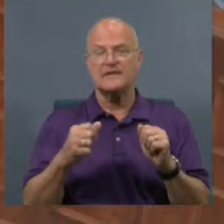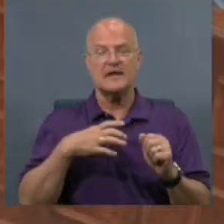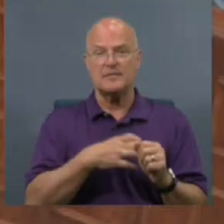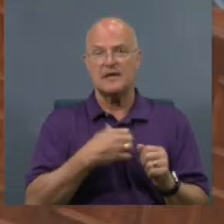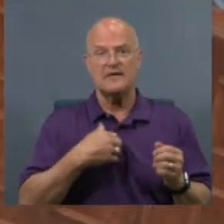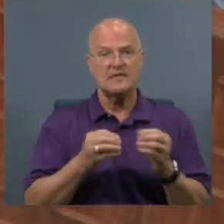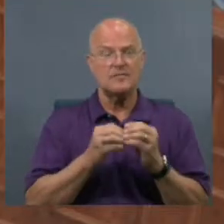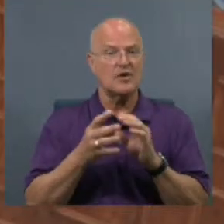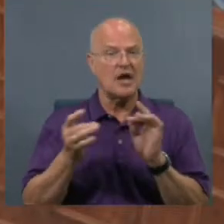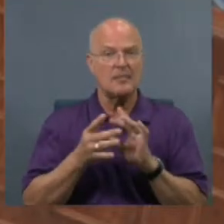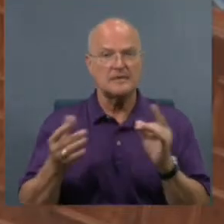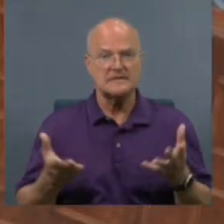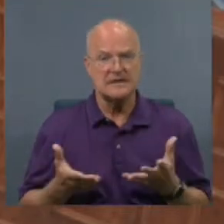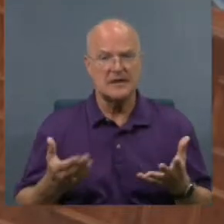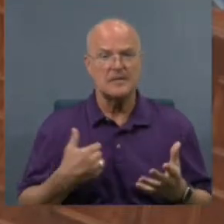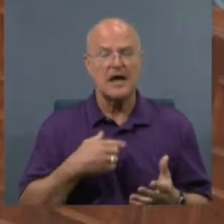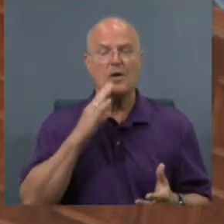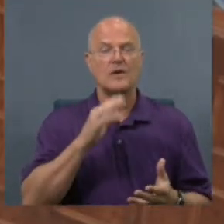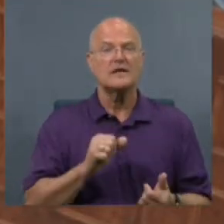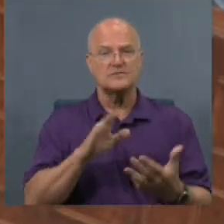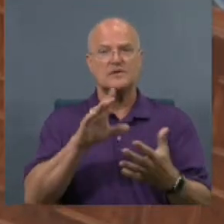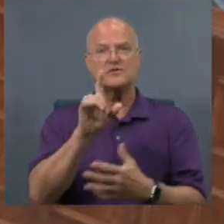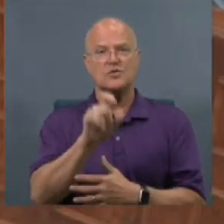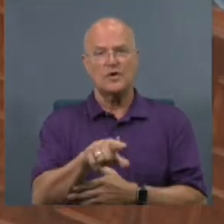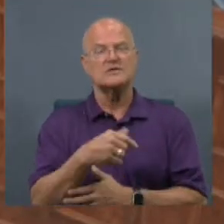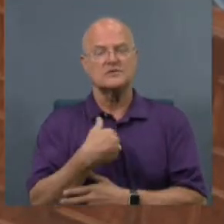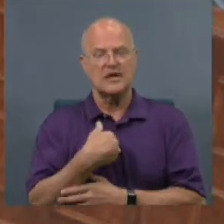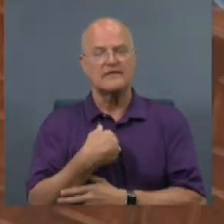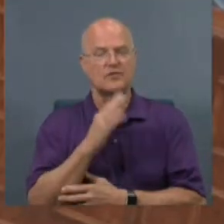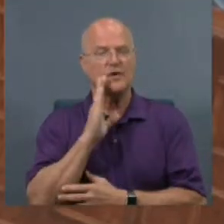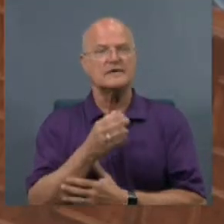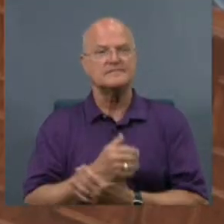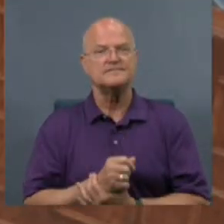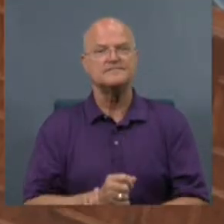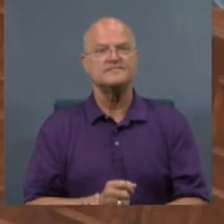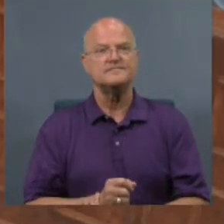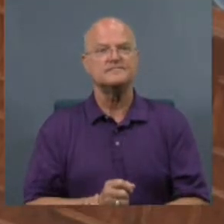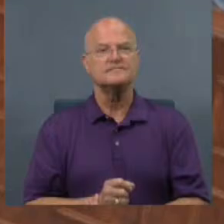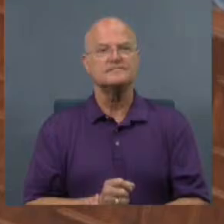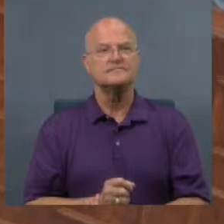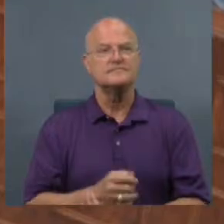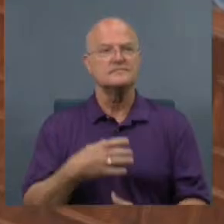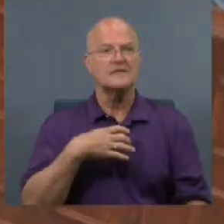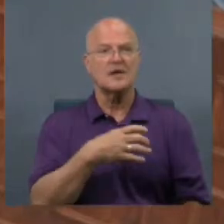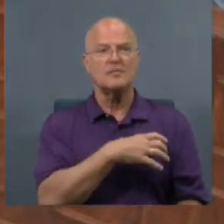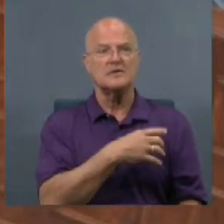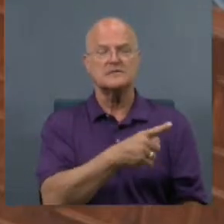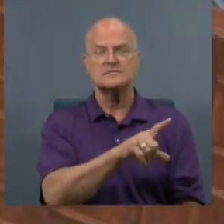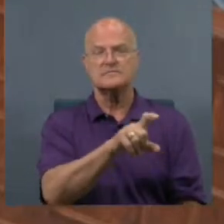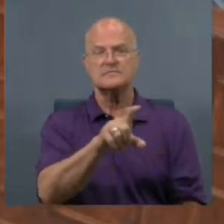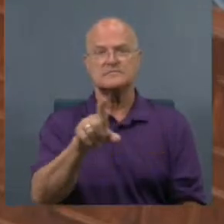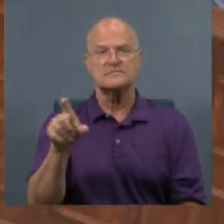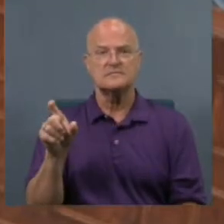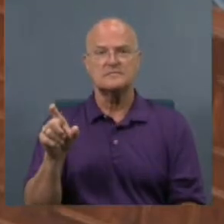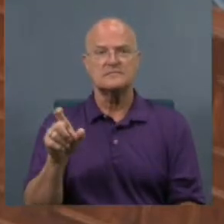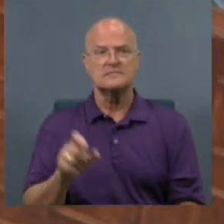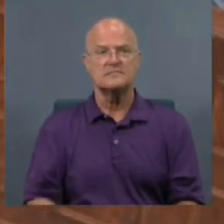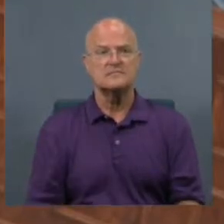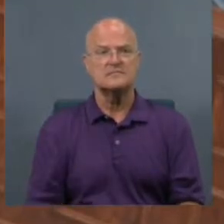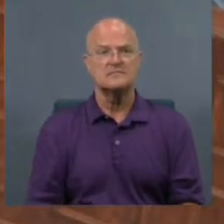any other comments here. But I will address your question that you have here, okay? Any other commissioners have any other comments or questions